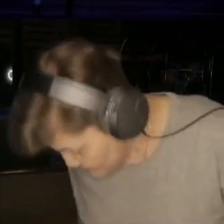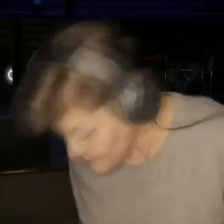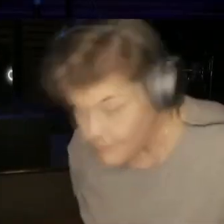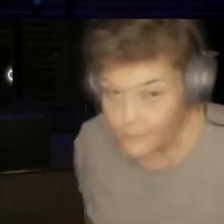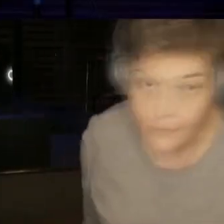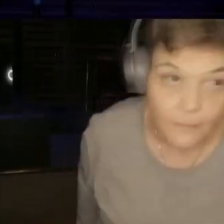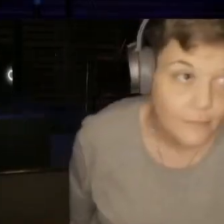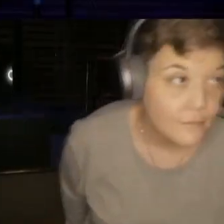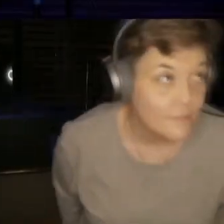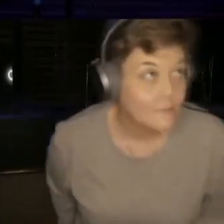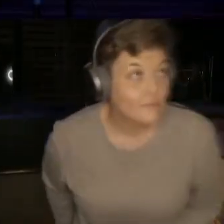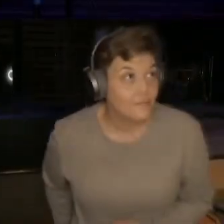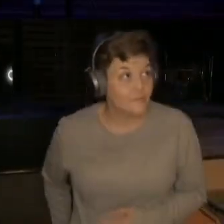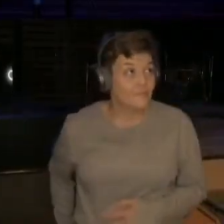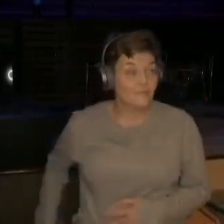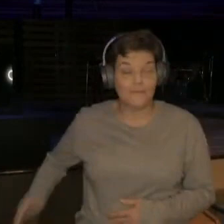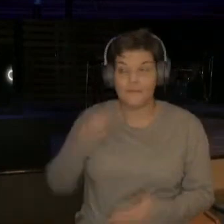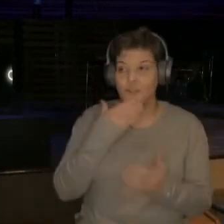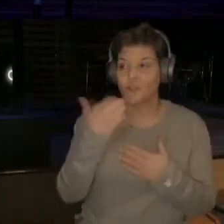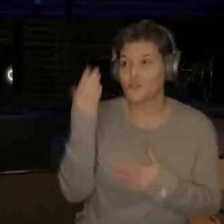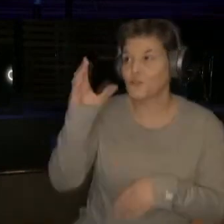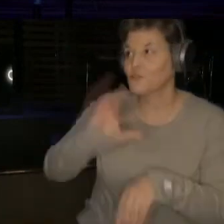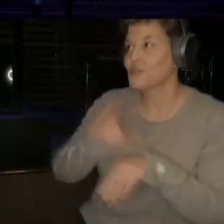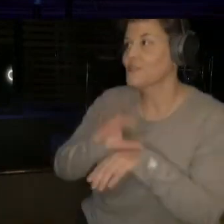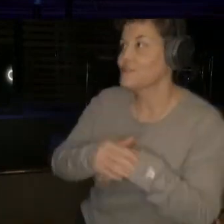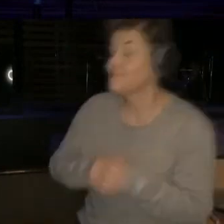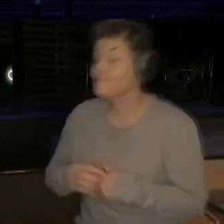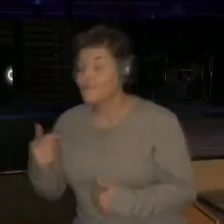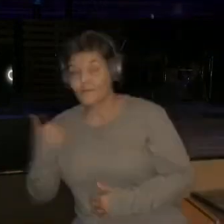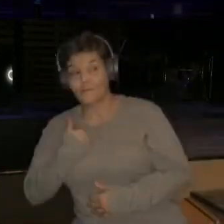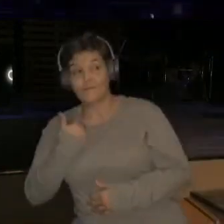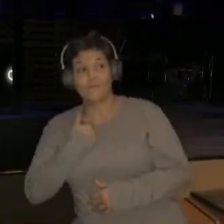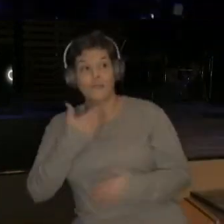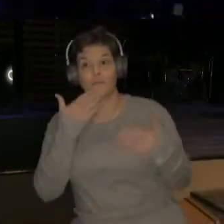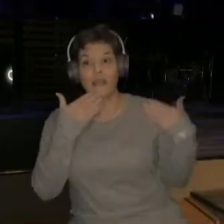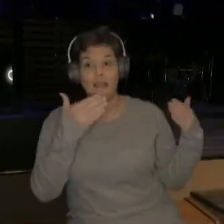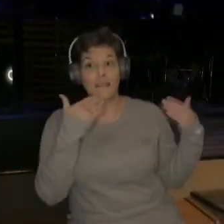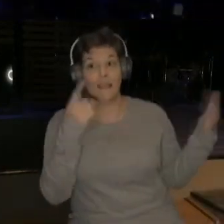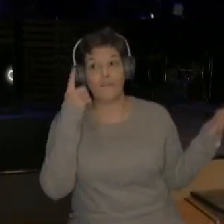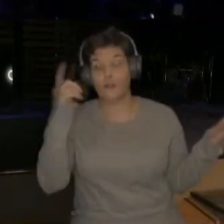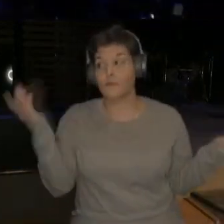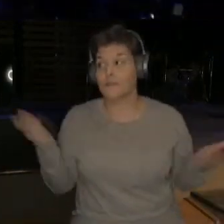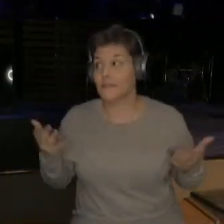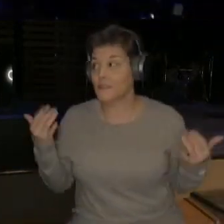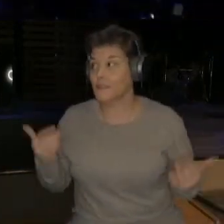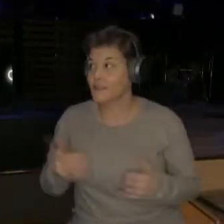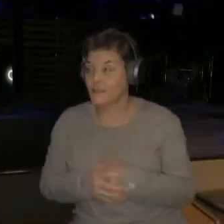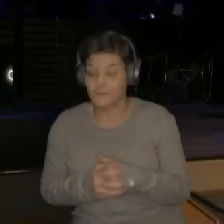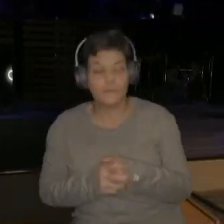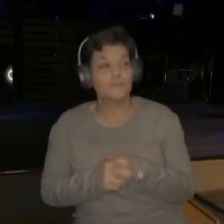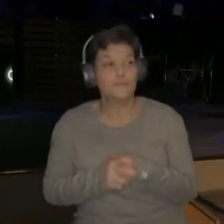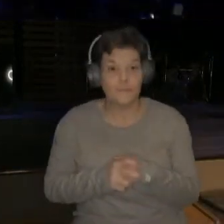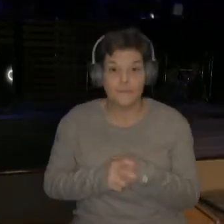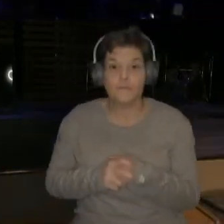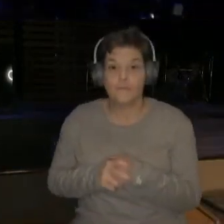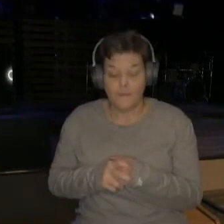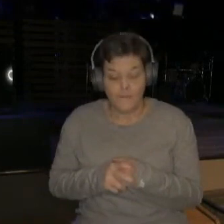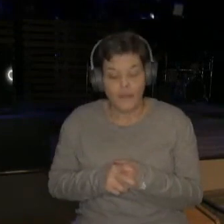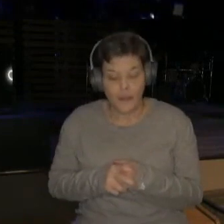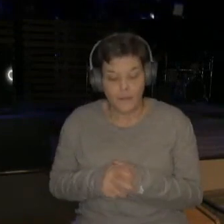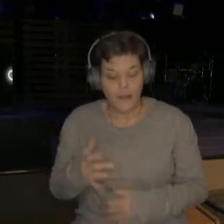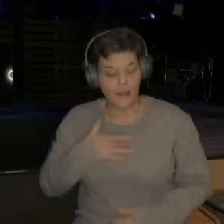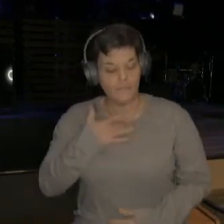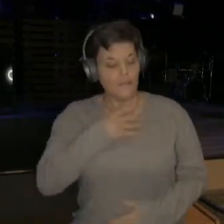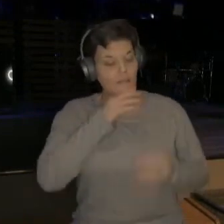I am thankful to be here with you this morning, and I'm blessed to be able to bring